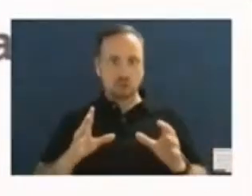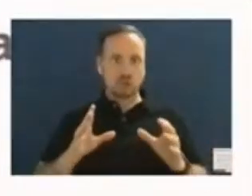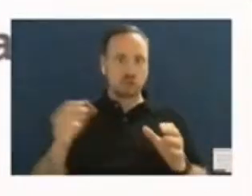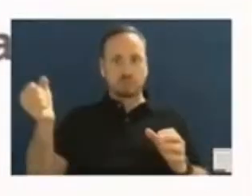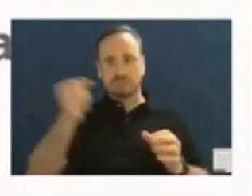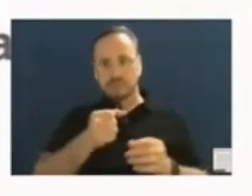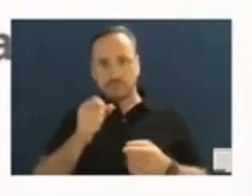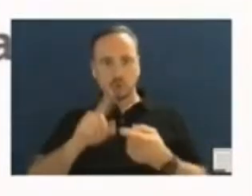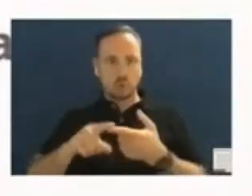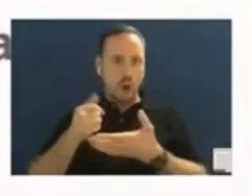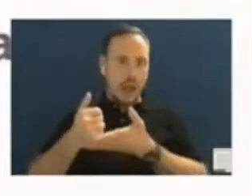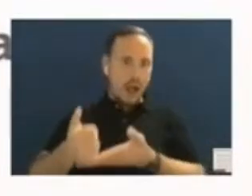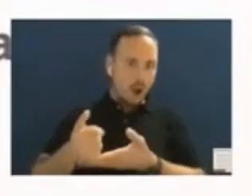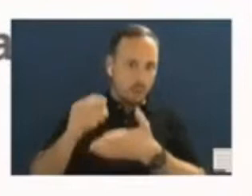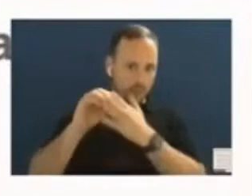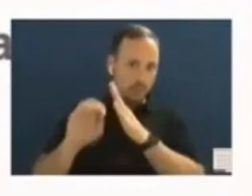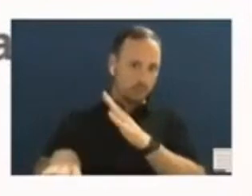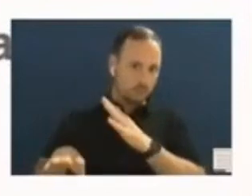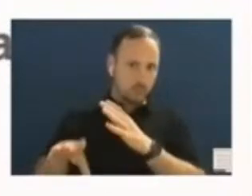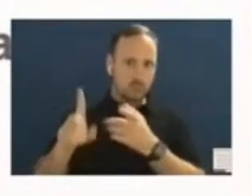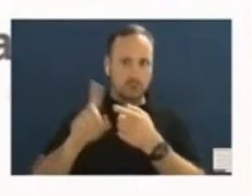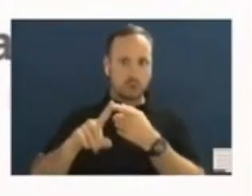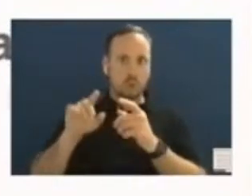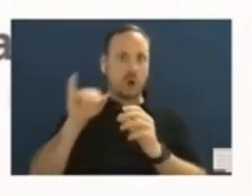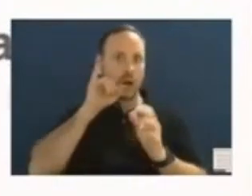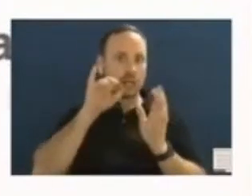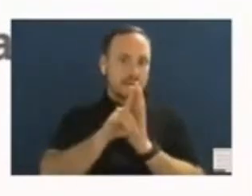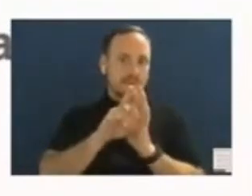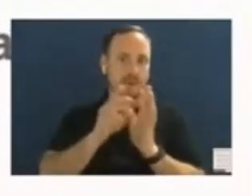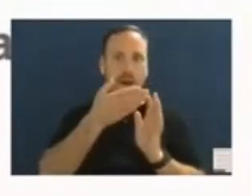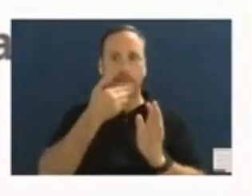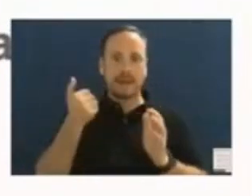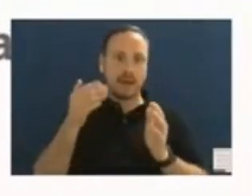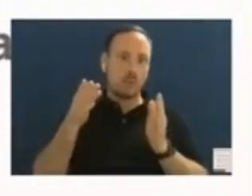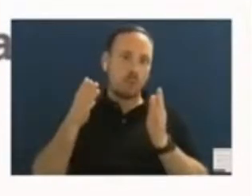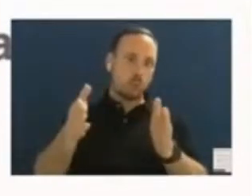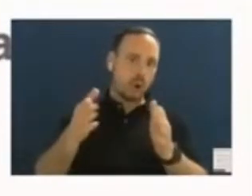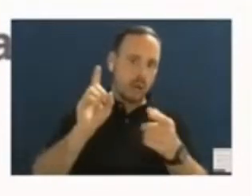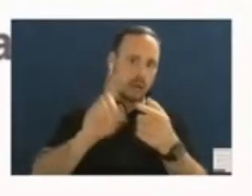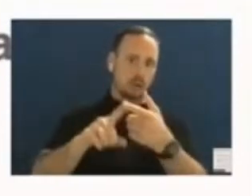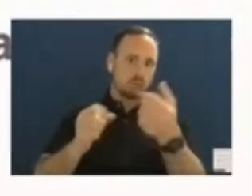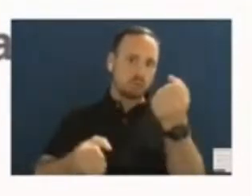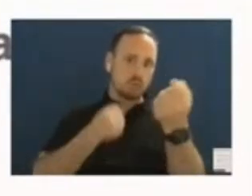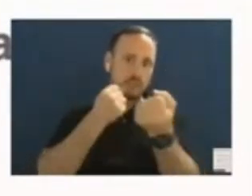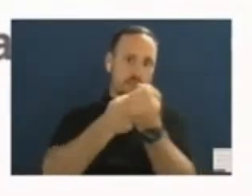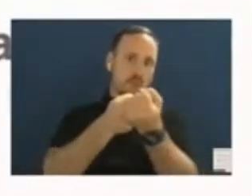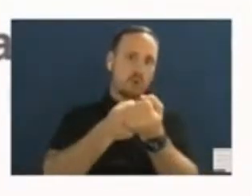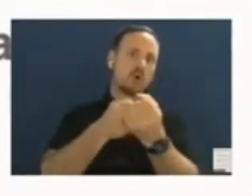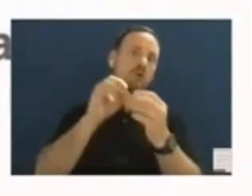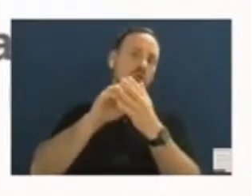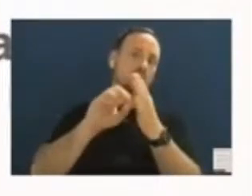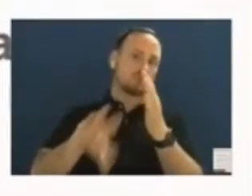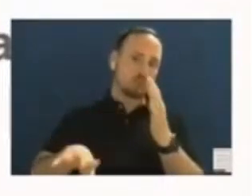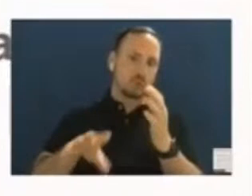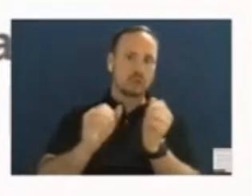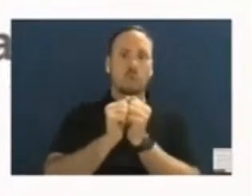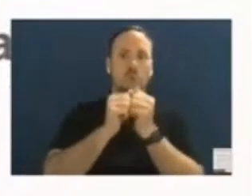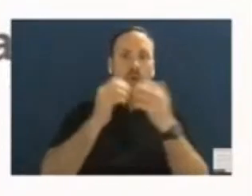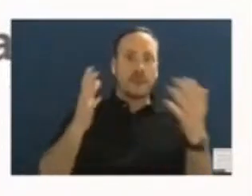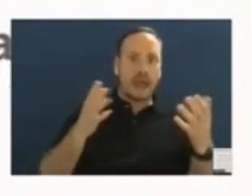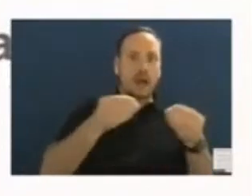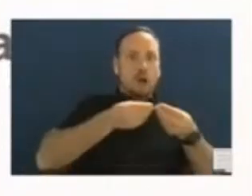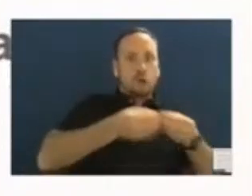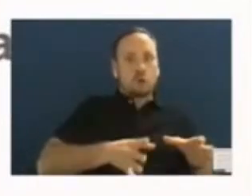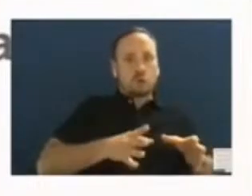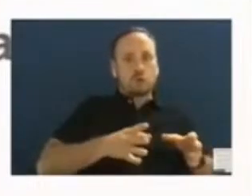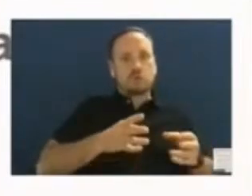try to identify the best way to think about how we can support our students without compromising on standards, without compromising on